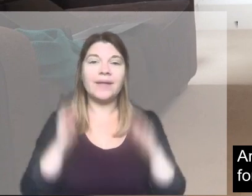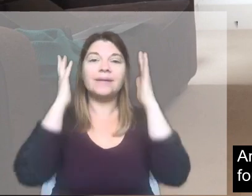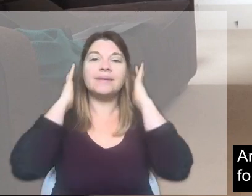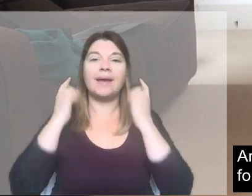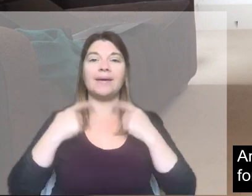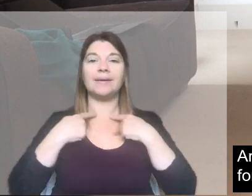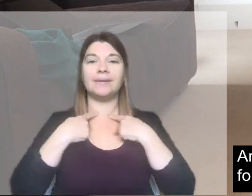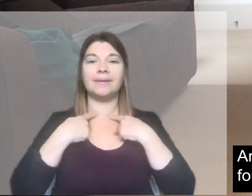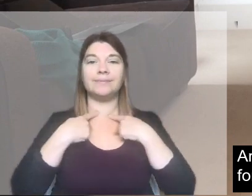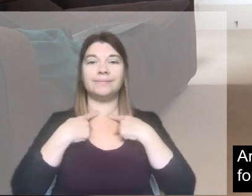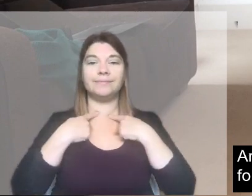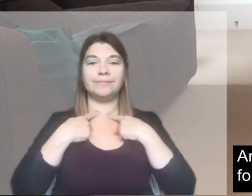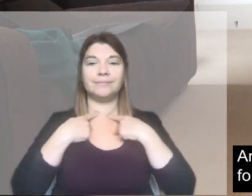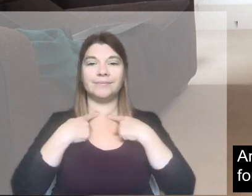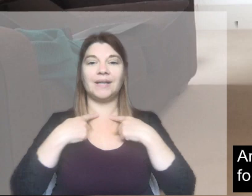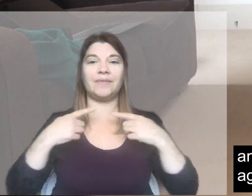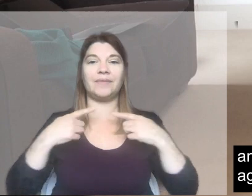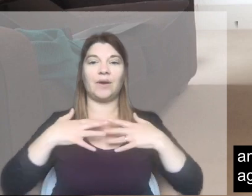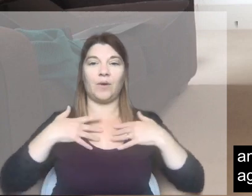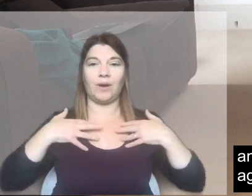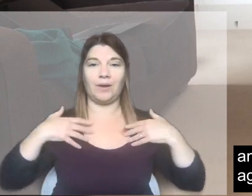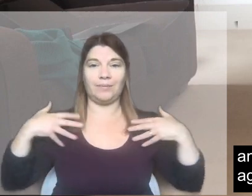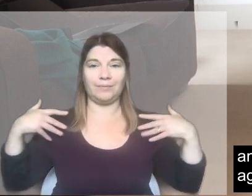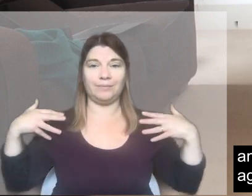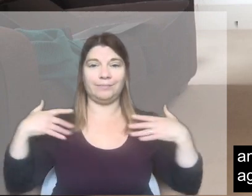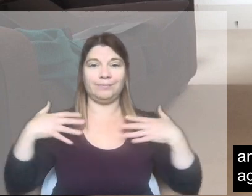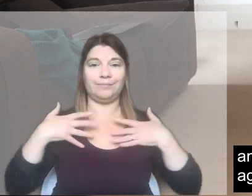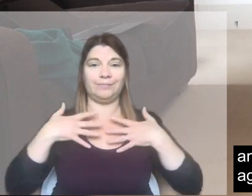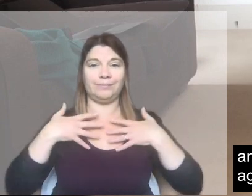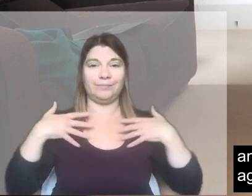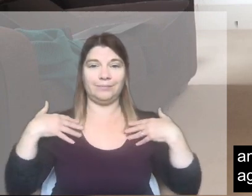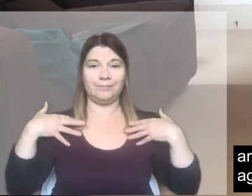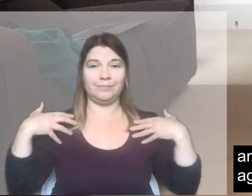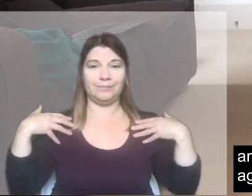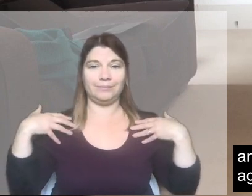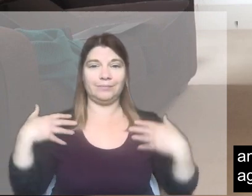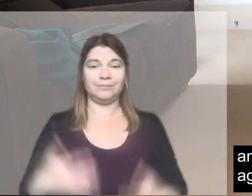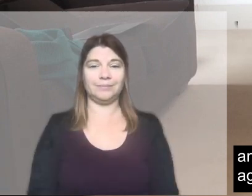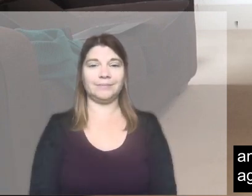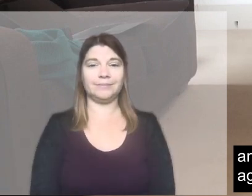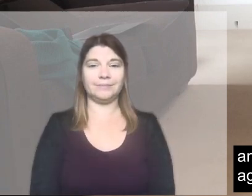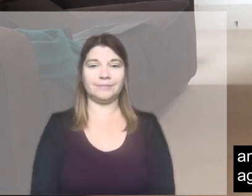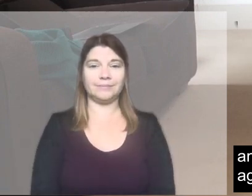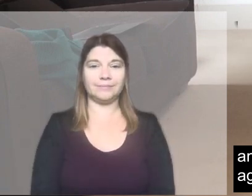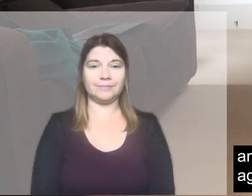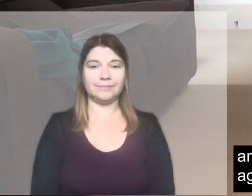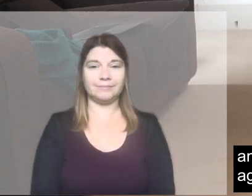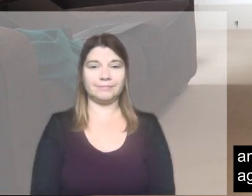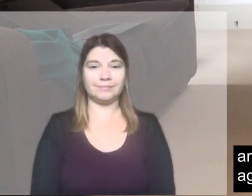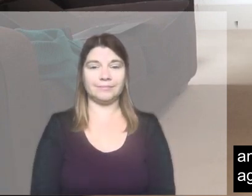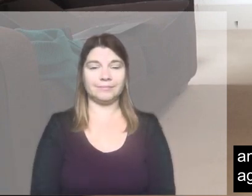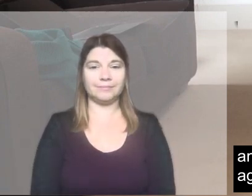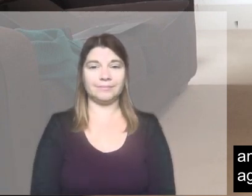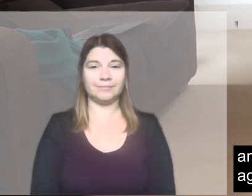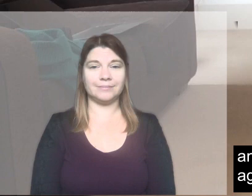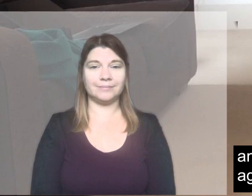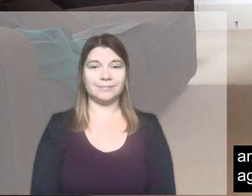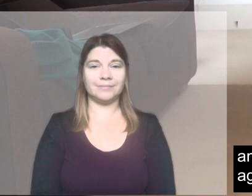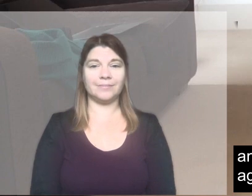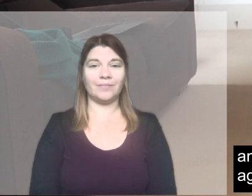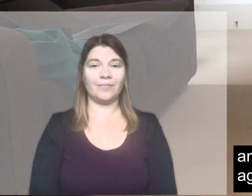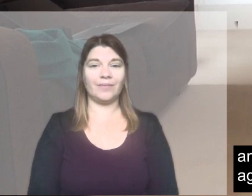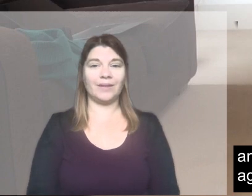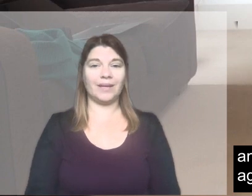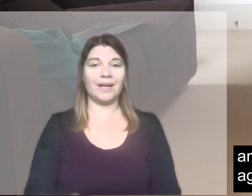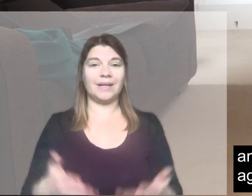And then coming down the neck and back onto the collarbones again.